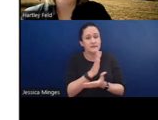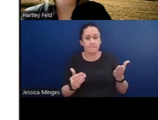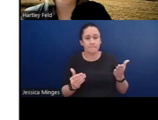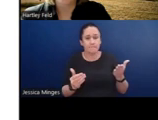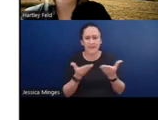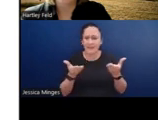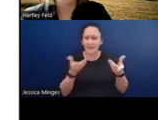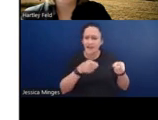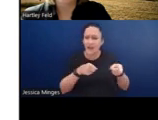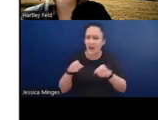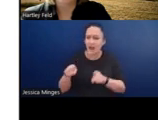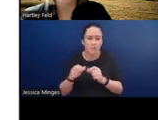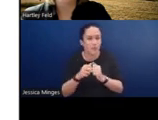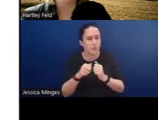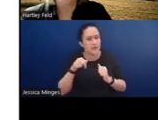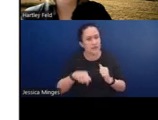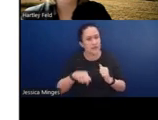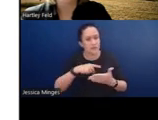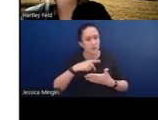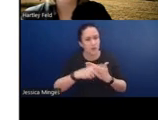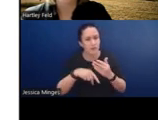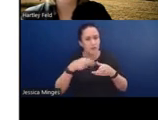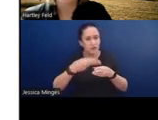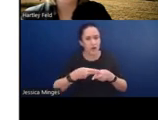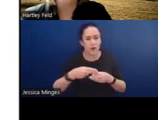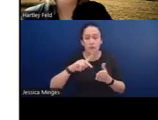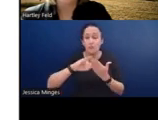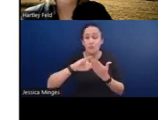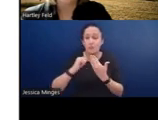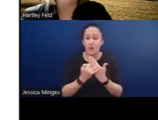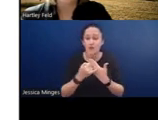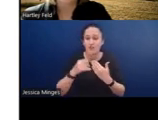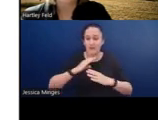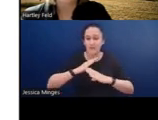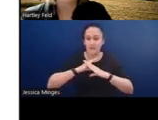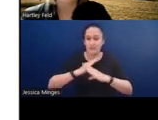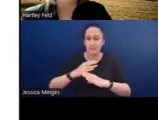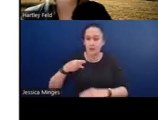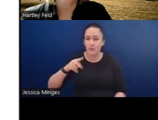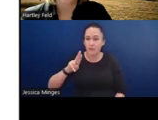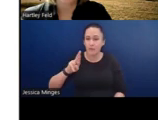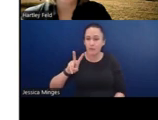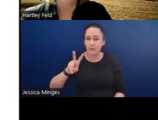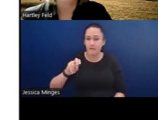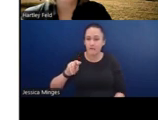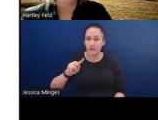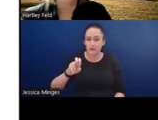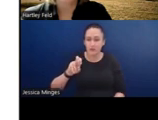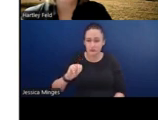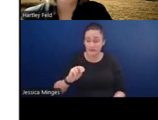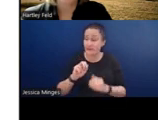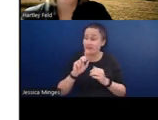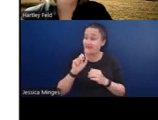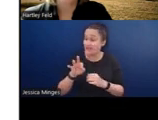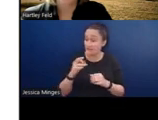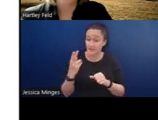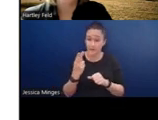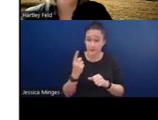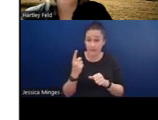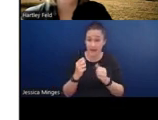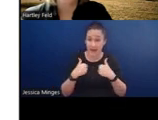that are happening with this program called Project Prevention, is that when a person with a substance use disorder is believed to be incapable